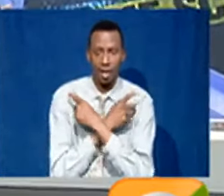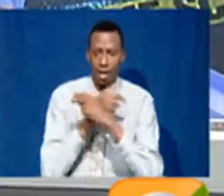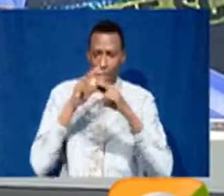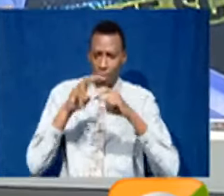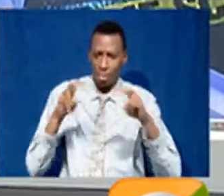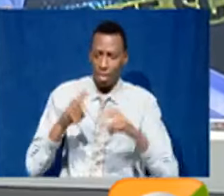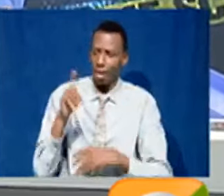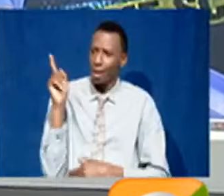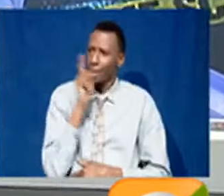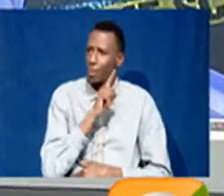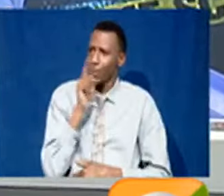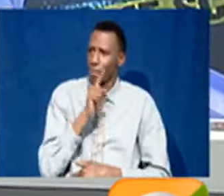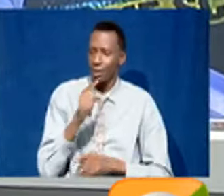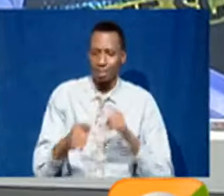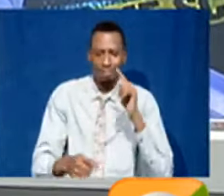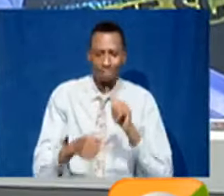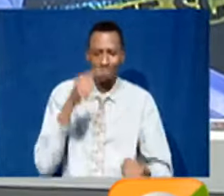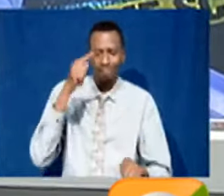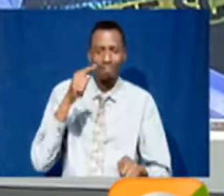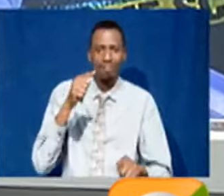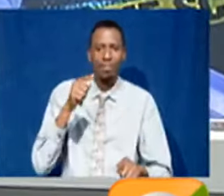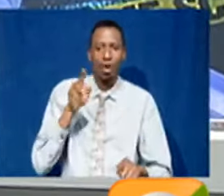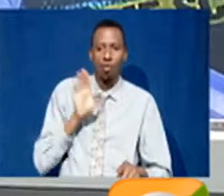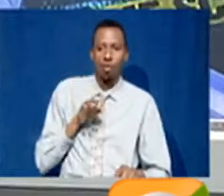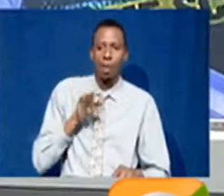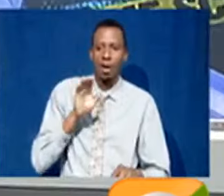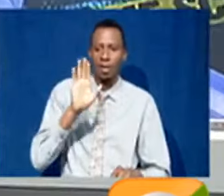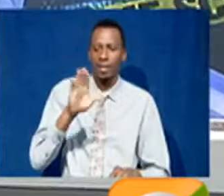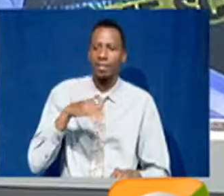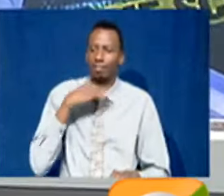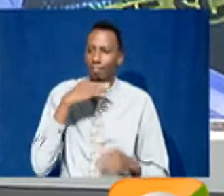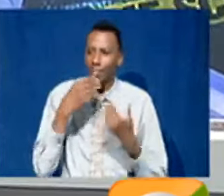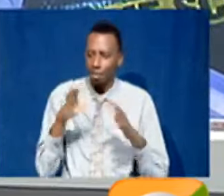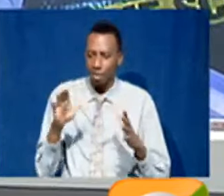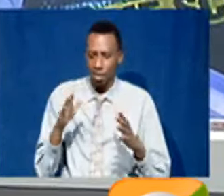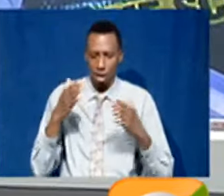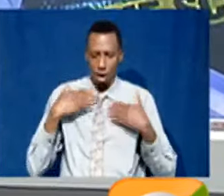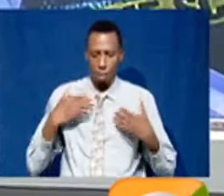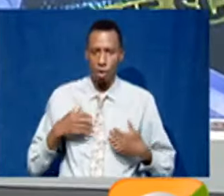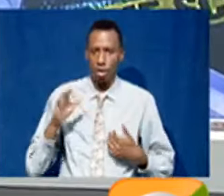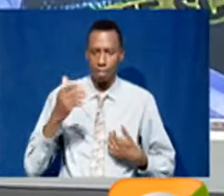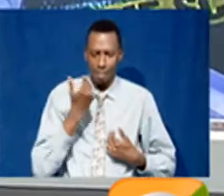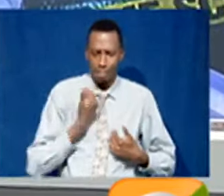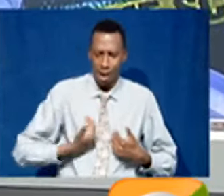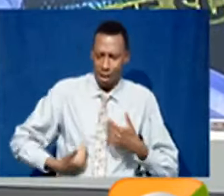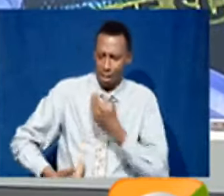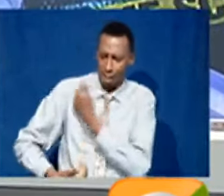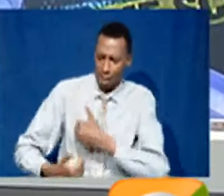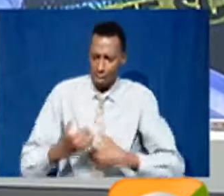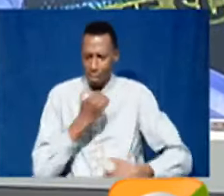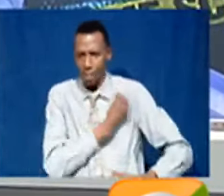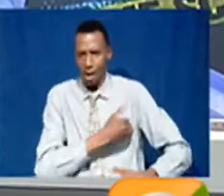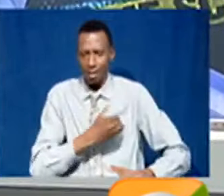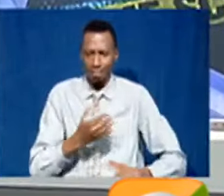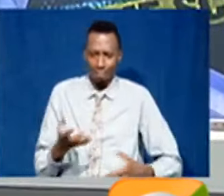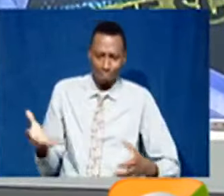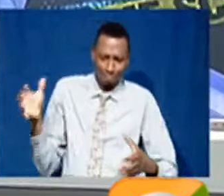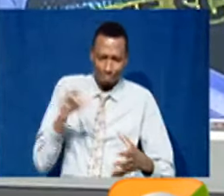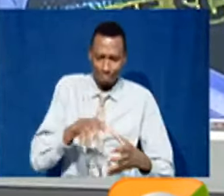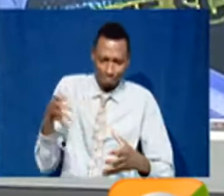woman who was found killed, her body chopped up and stuffed in paper bags at an Airbnb apartment